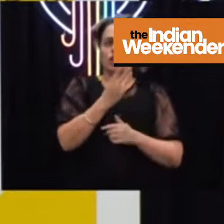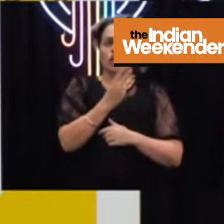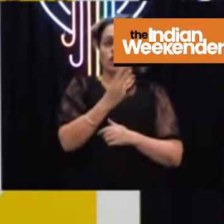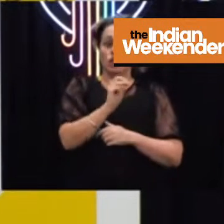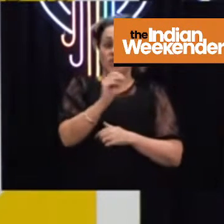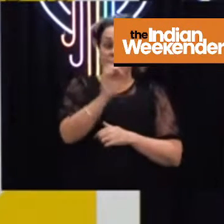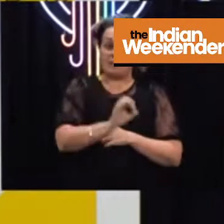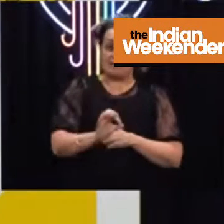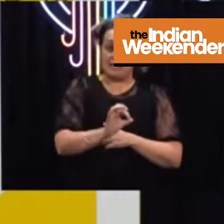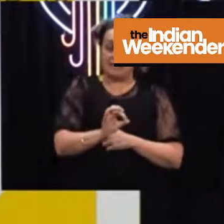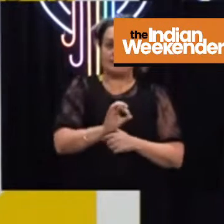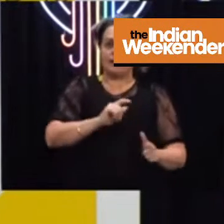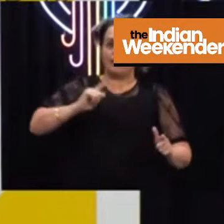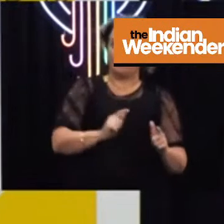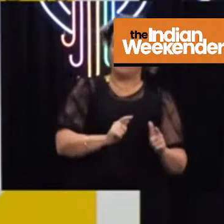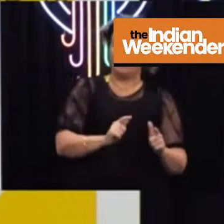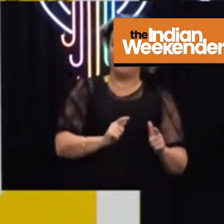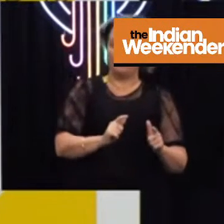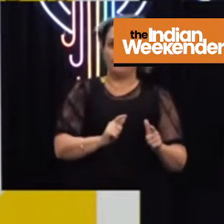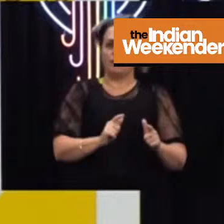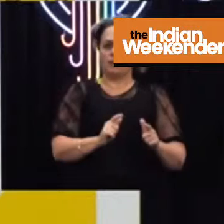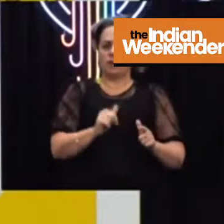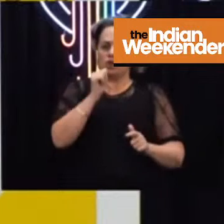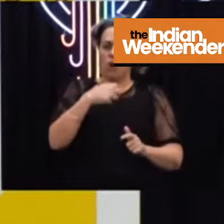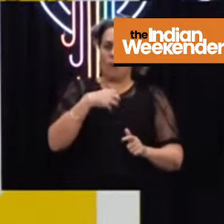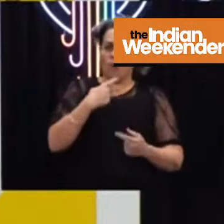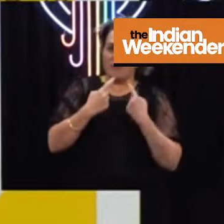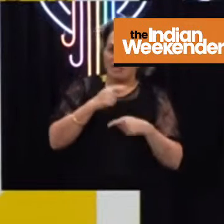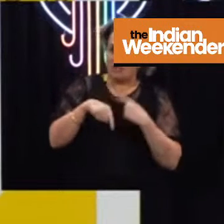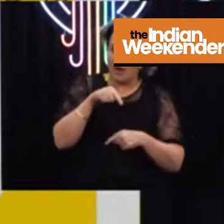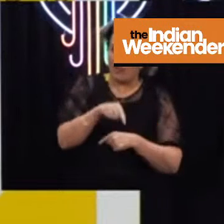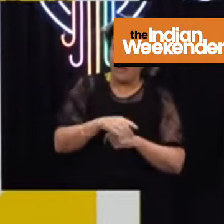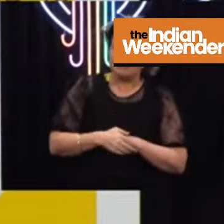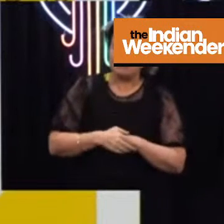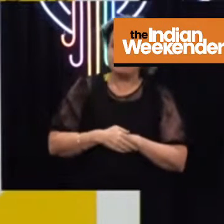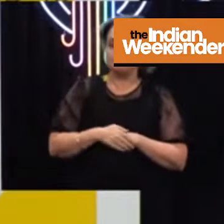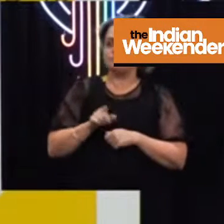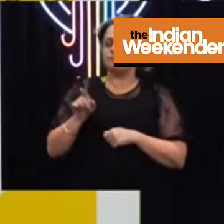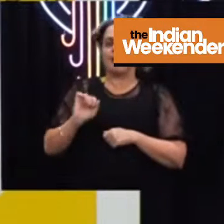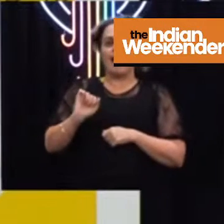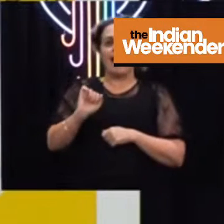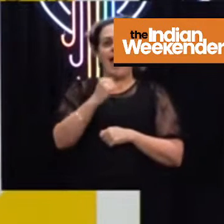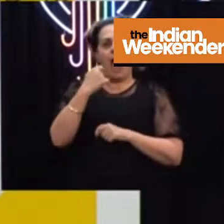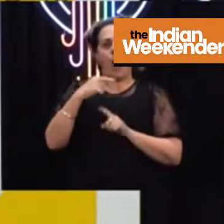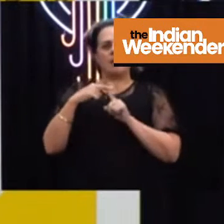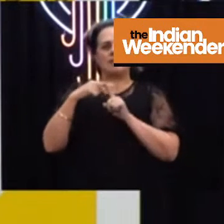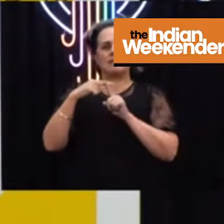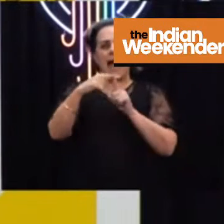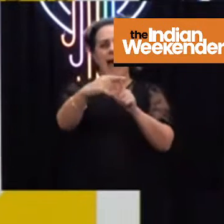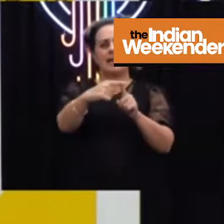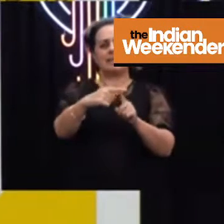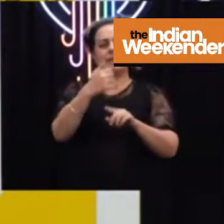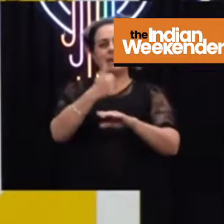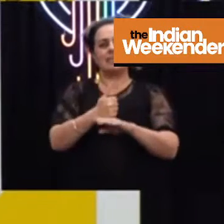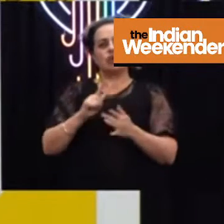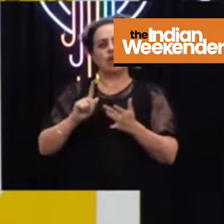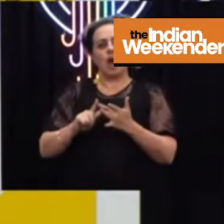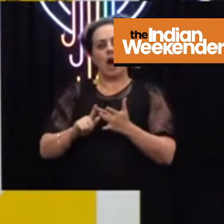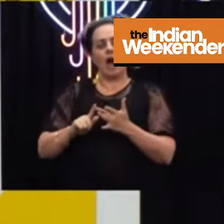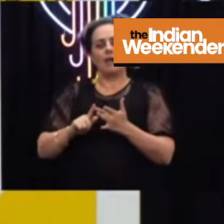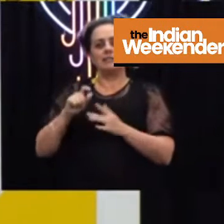your likely response to? So two points that I would make. The first is that our targets are based on the IPCC